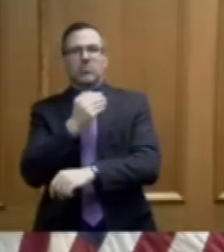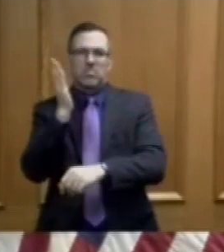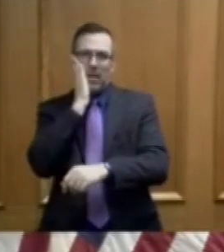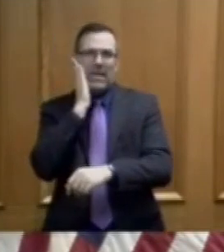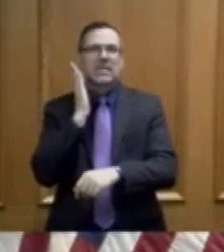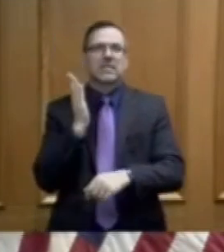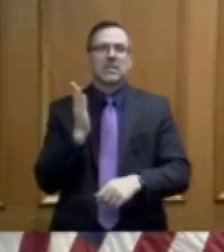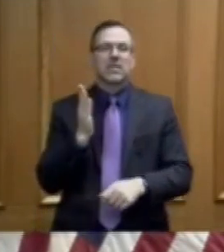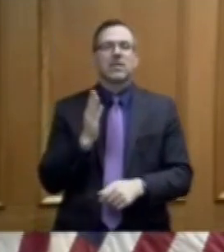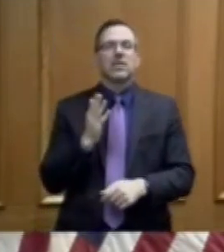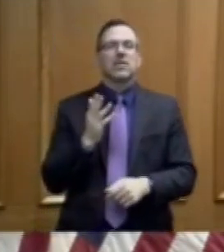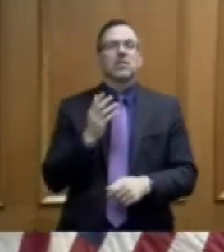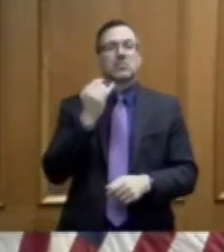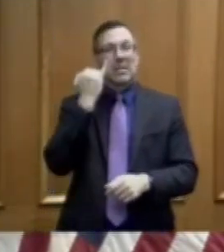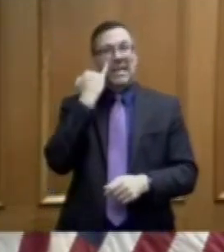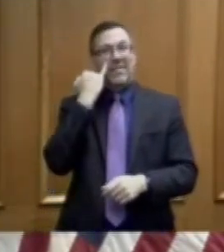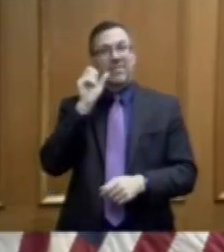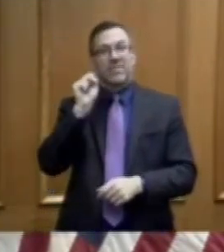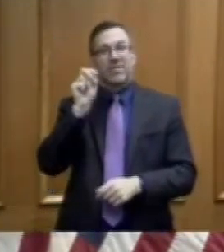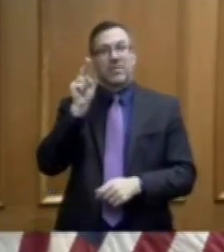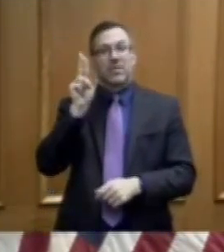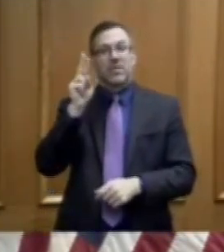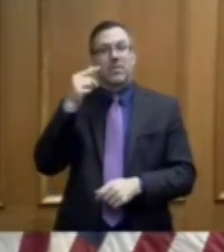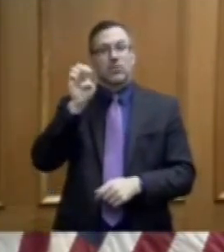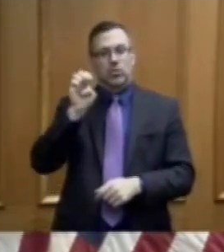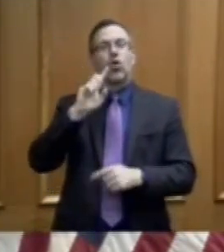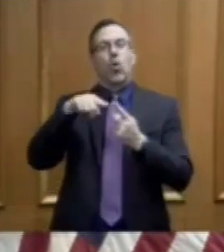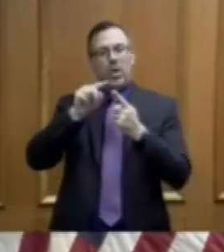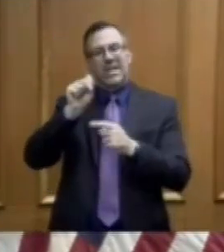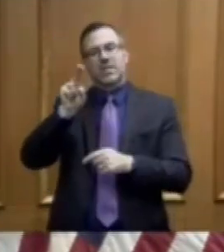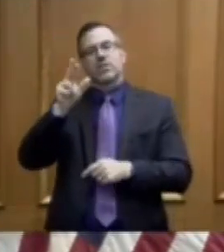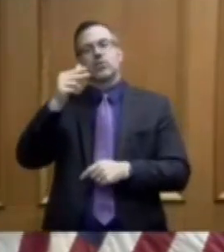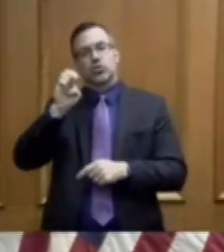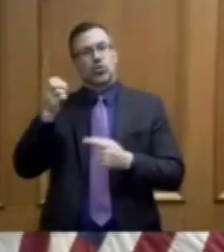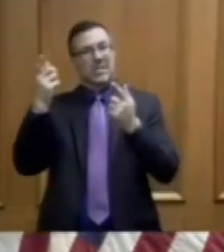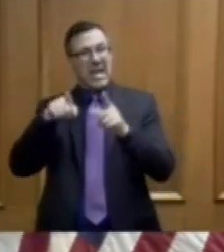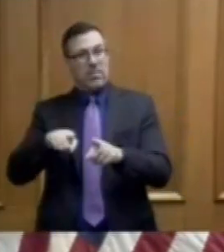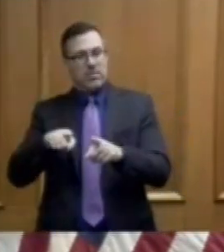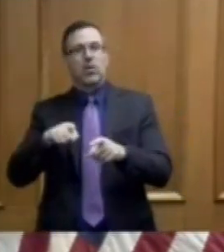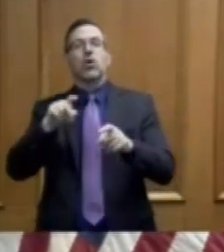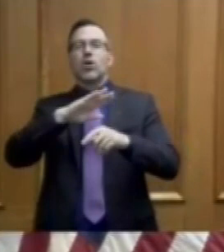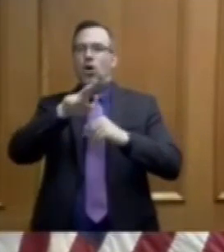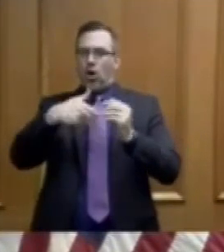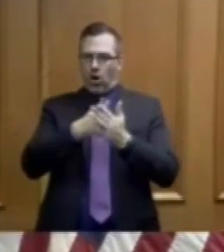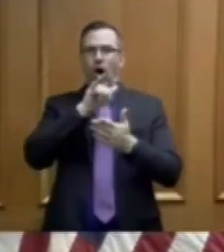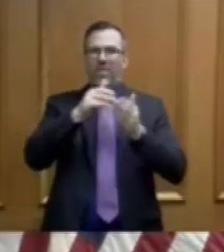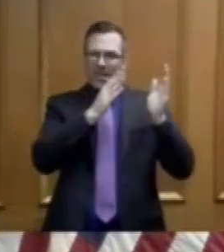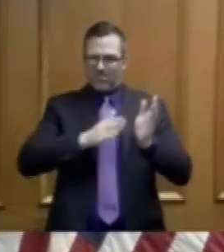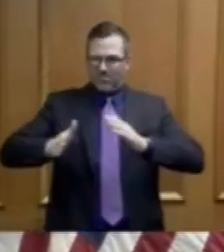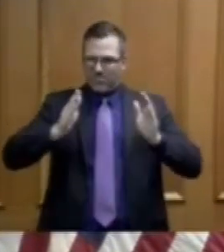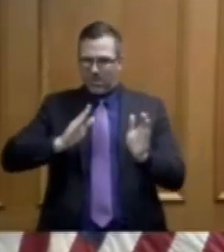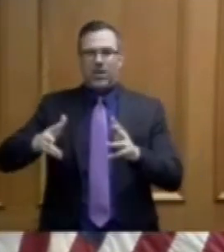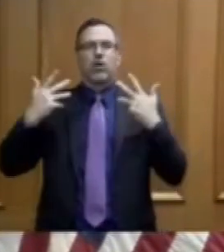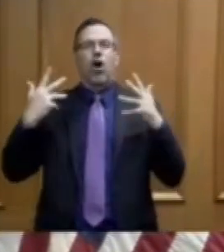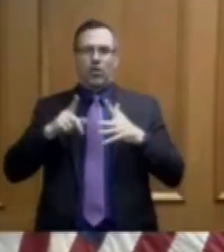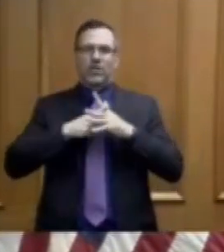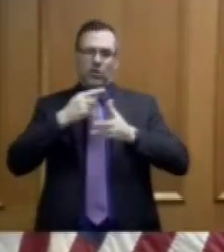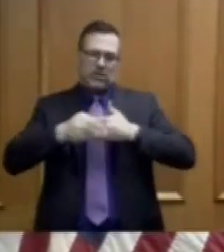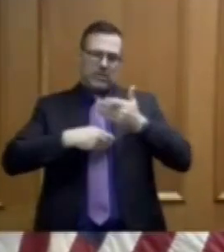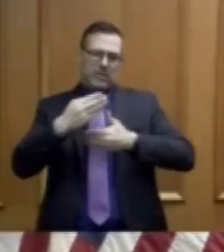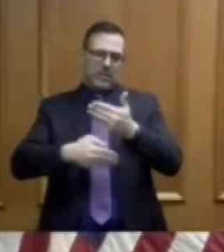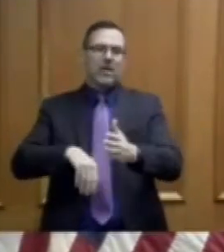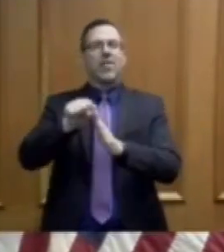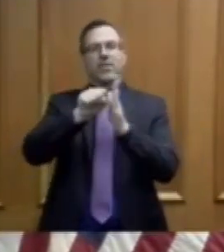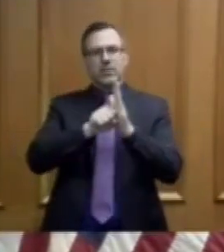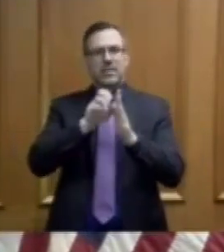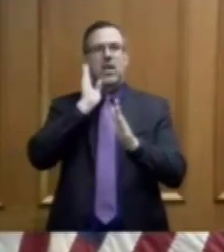need in a surge. And that's all in process, and in very short order, the state will have its